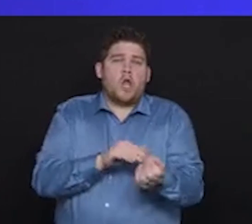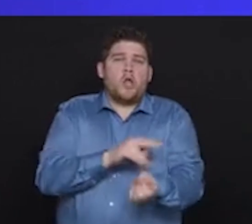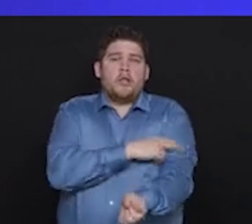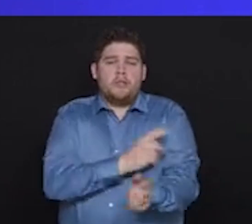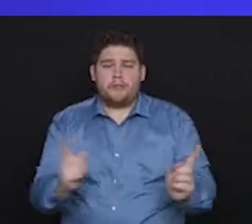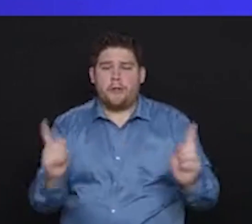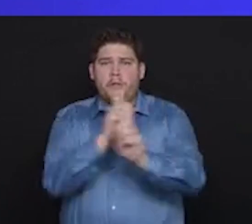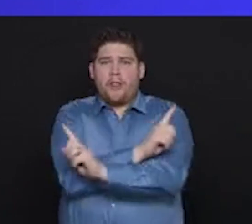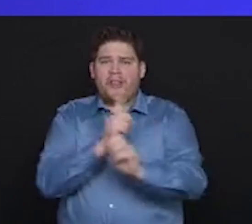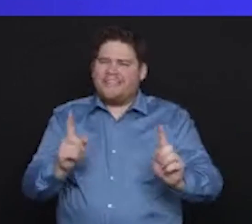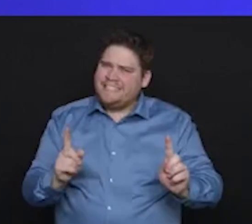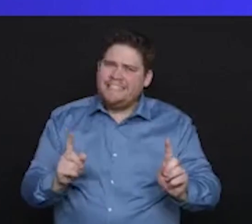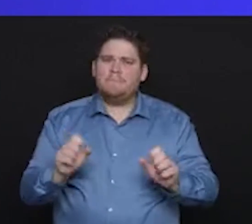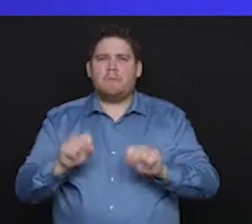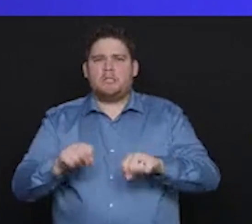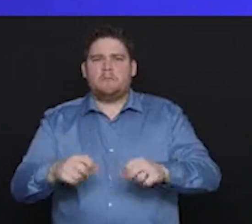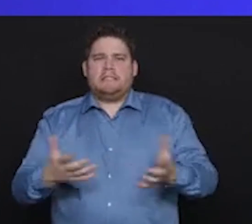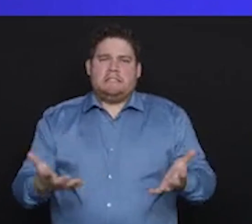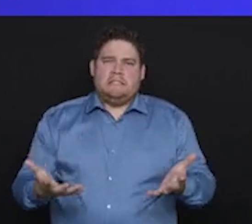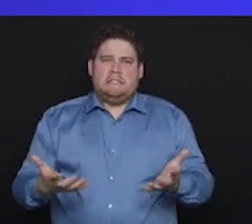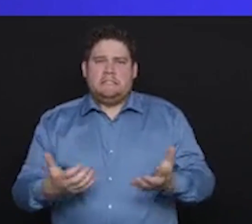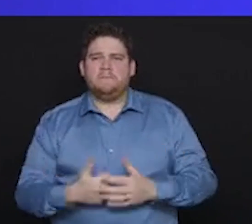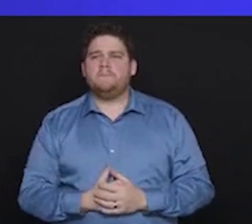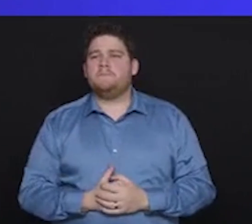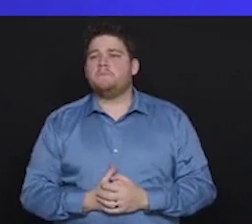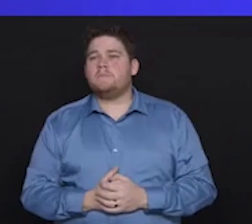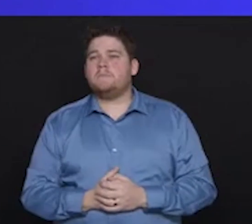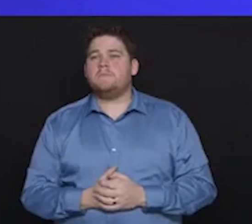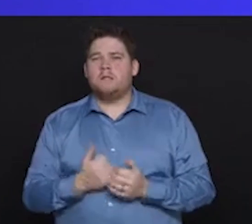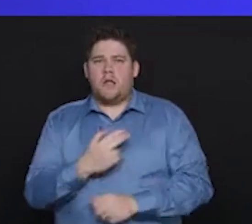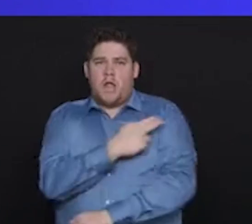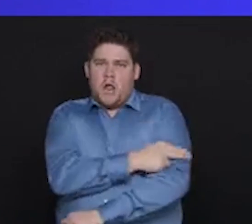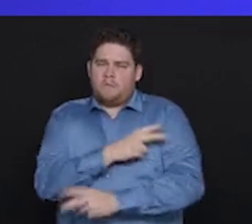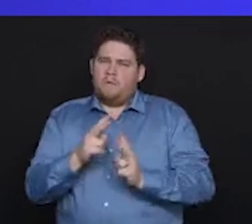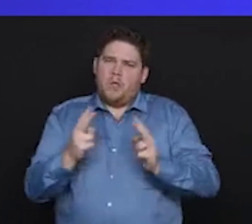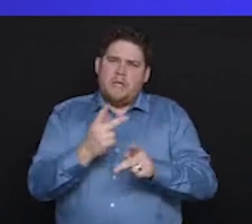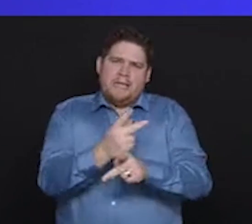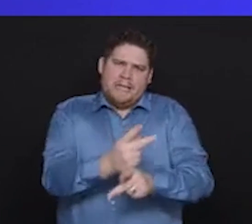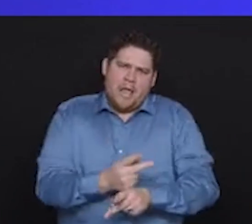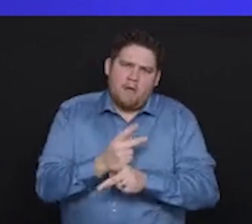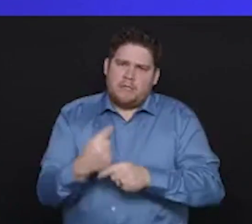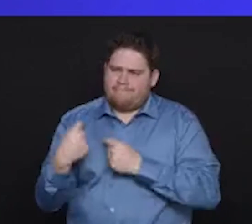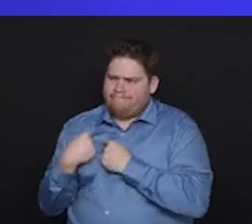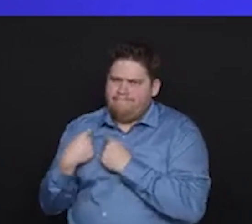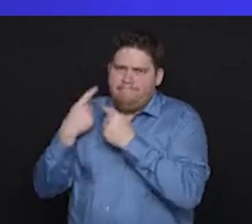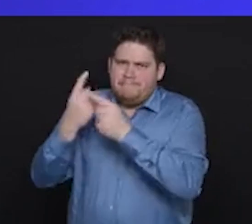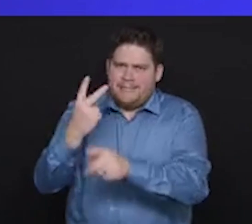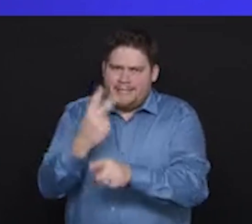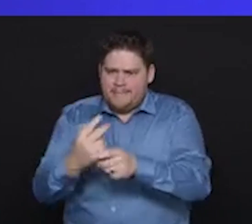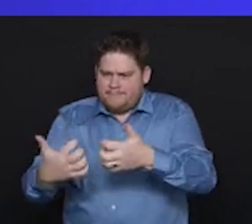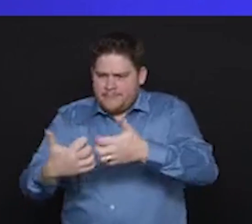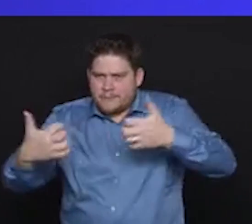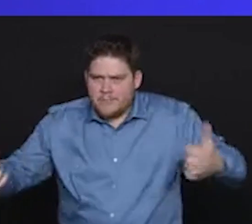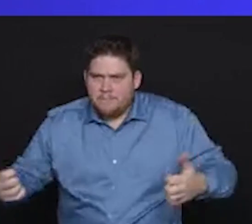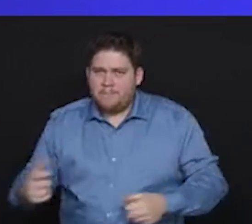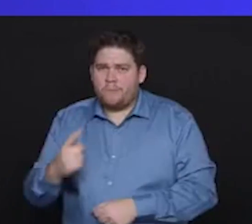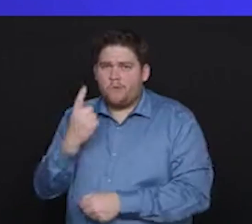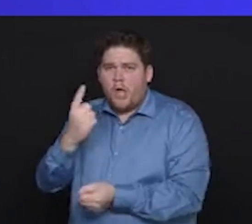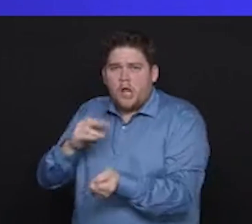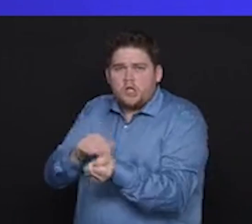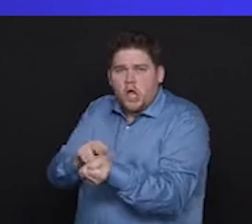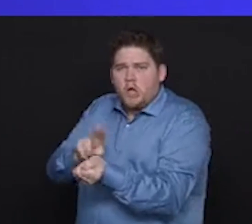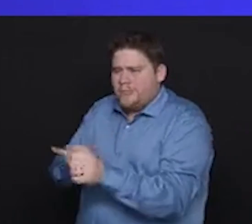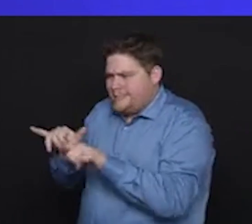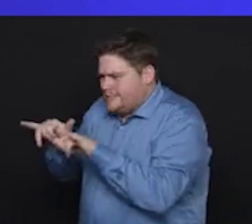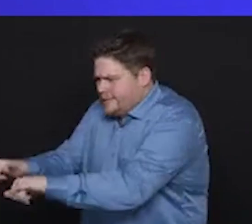have been working very diligently over the last few weeks to hive off areas where we can care effectively for